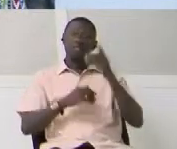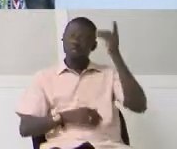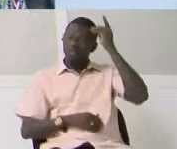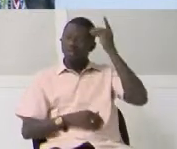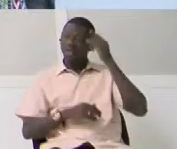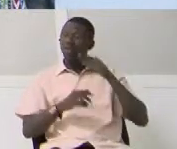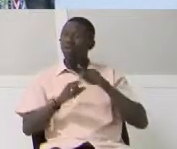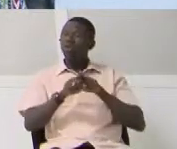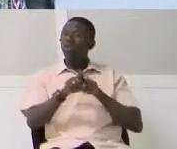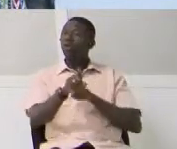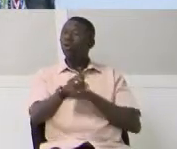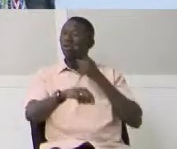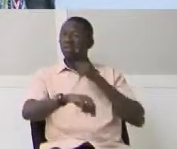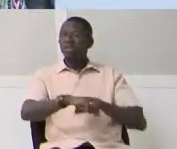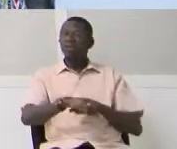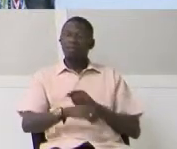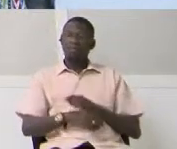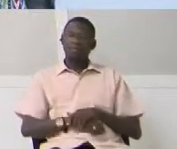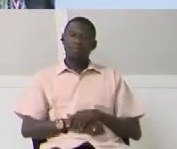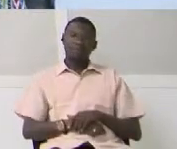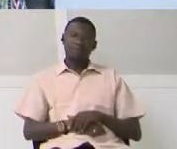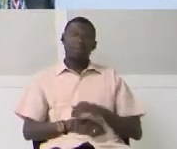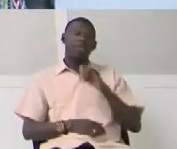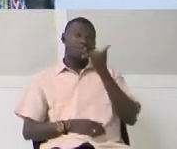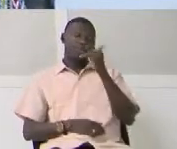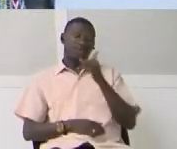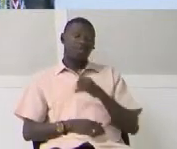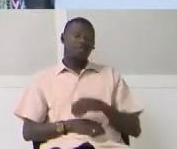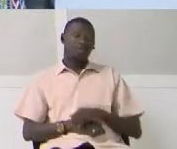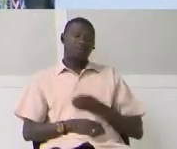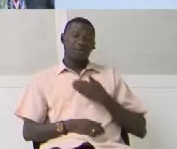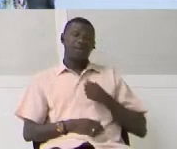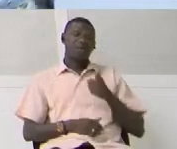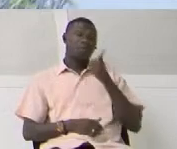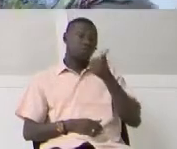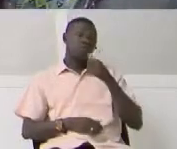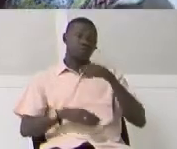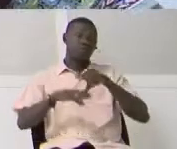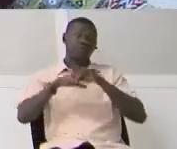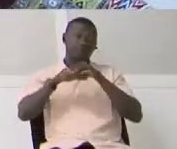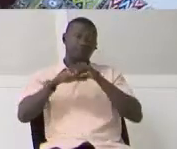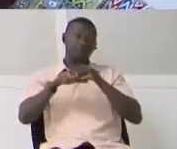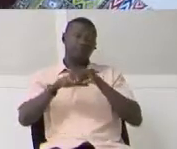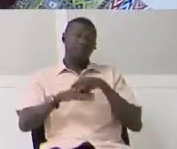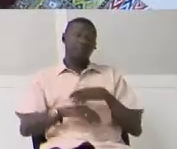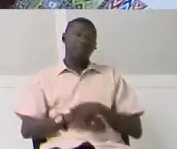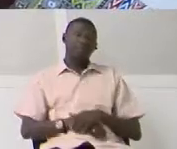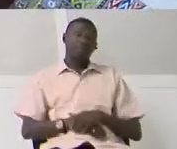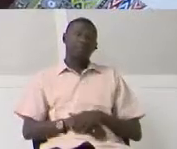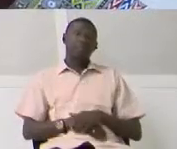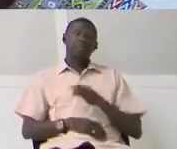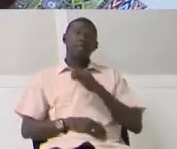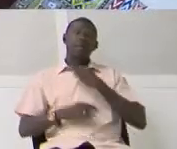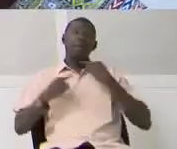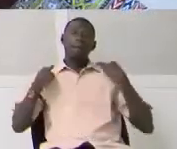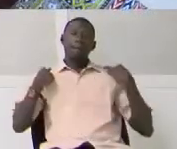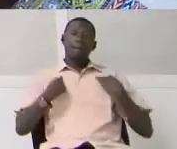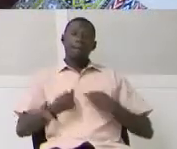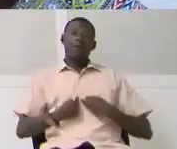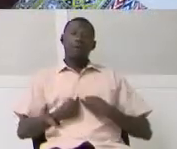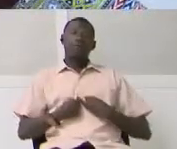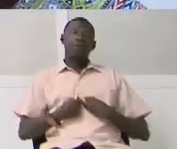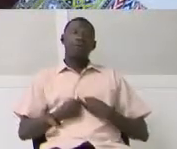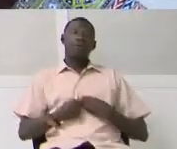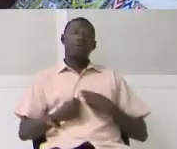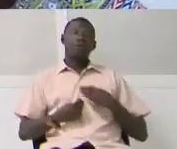friends there. Like mayor of Tenge, Rufisk. Like the late Njawa Ture. The mayor of Rikis.